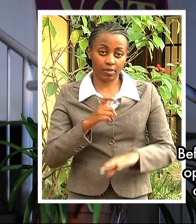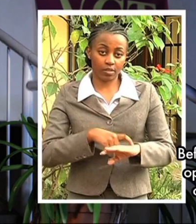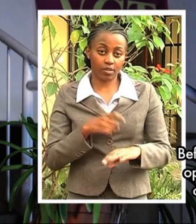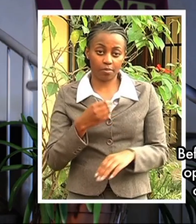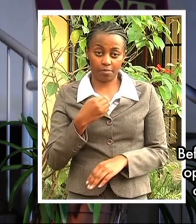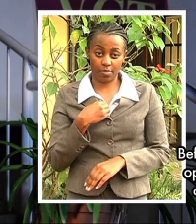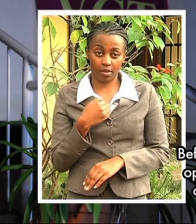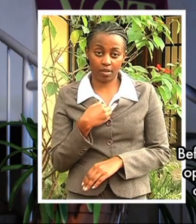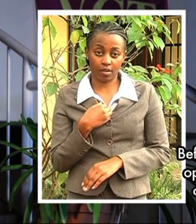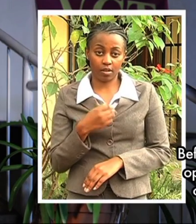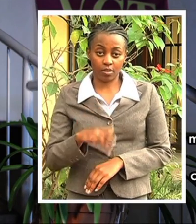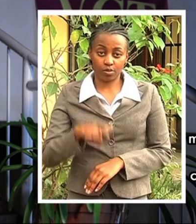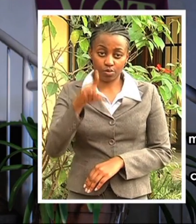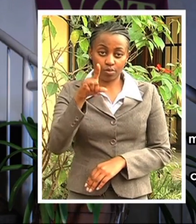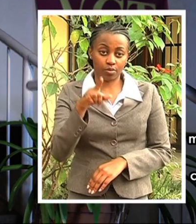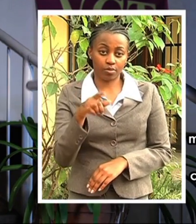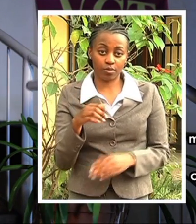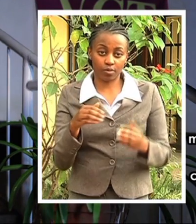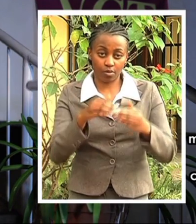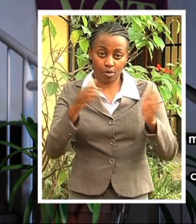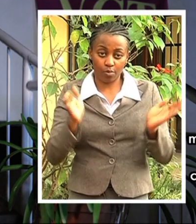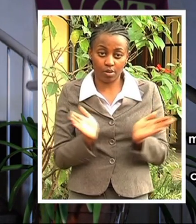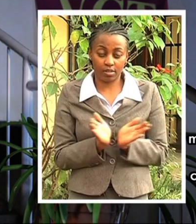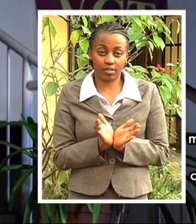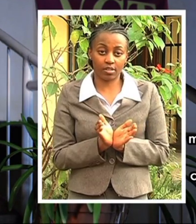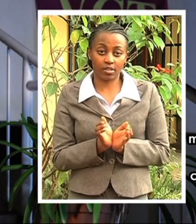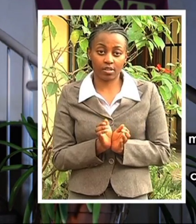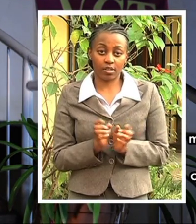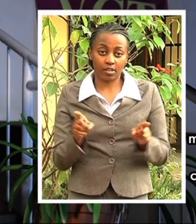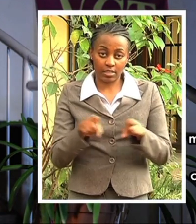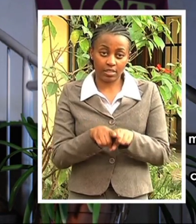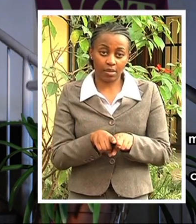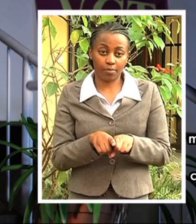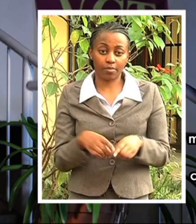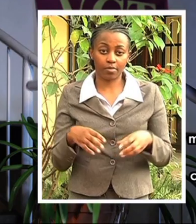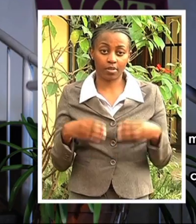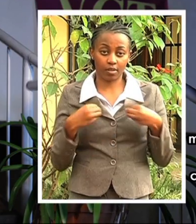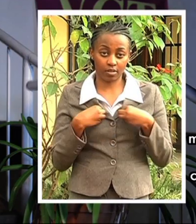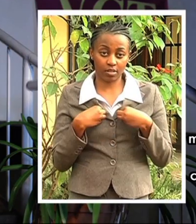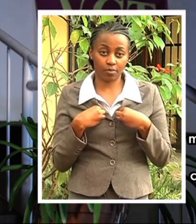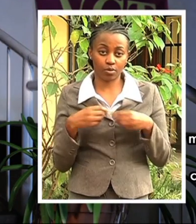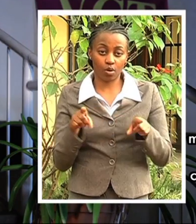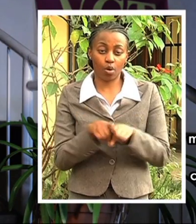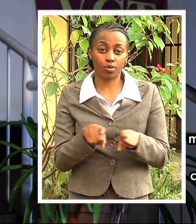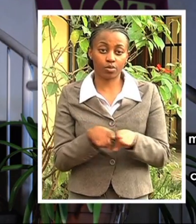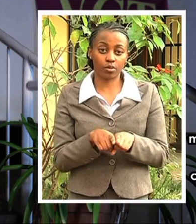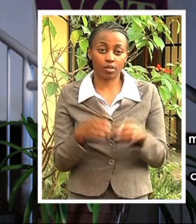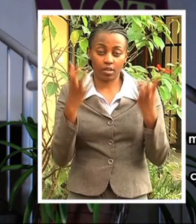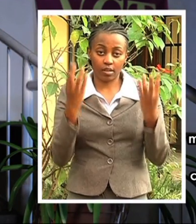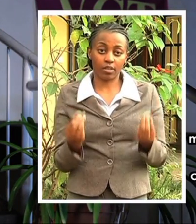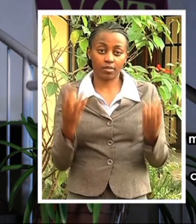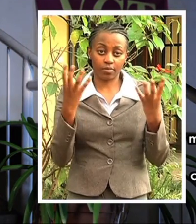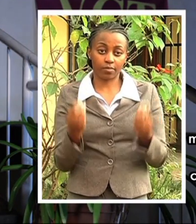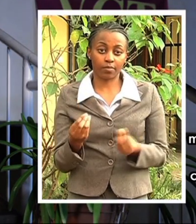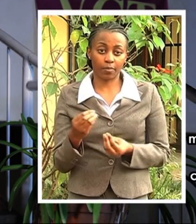your family situation. At least make sure that whatever you're choosing, it is acceptable to the community at large, and